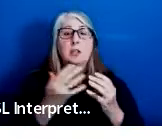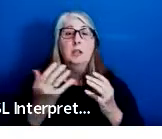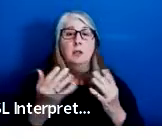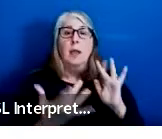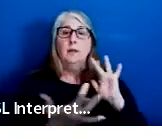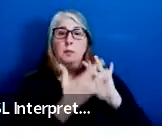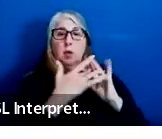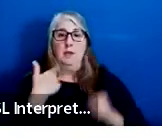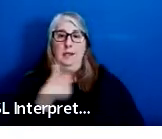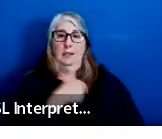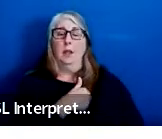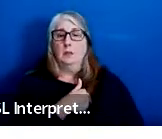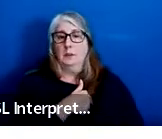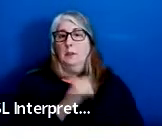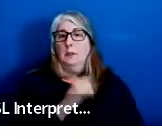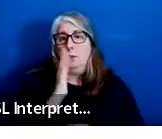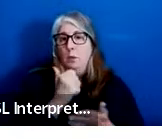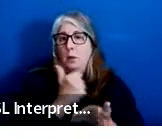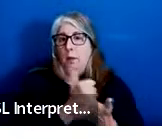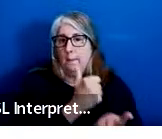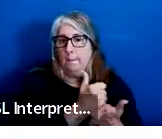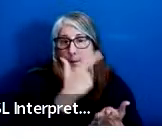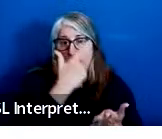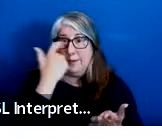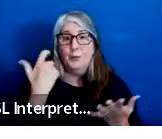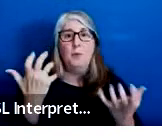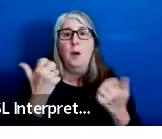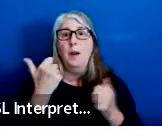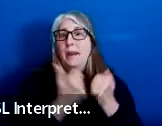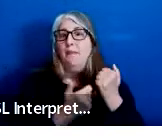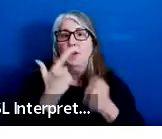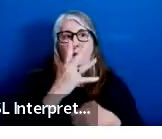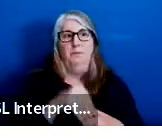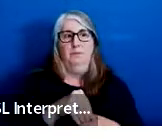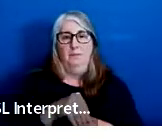we are here to help because we want everyone to be a part of this.